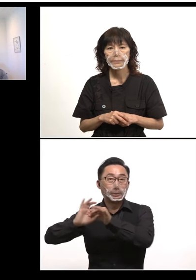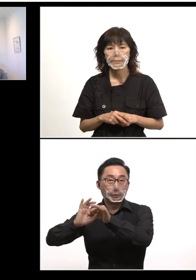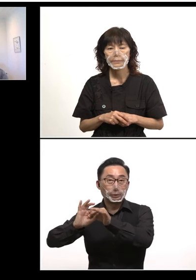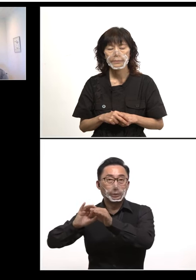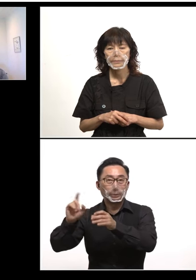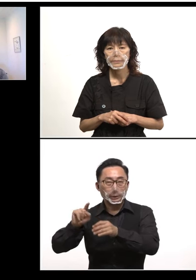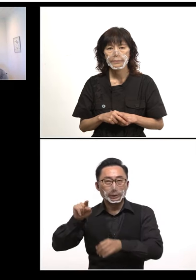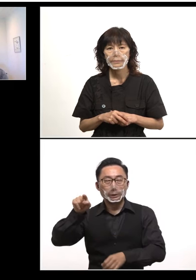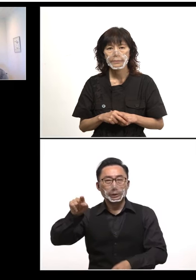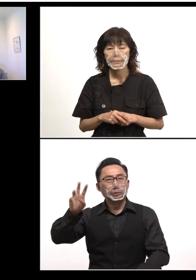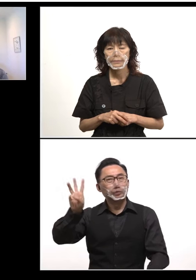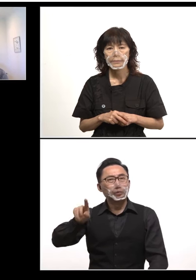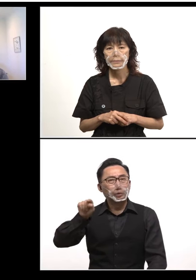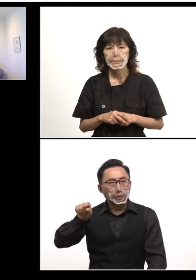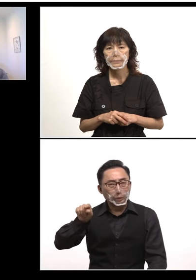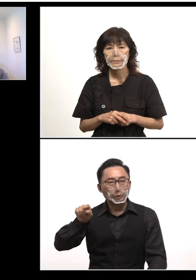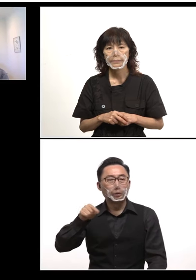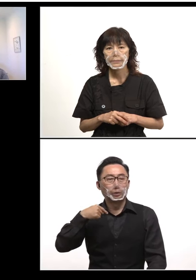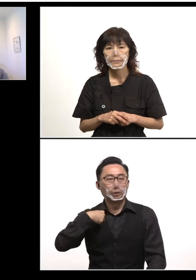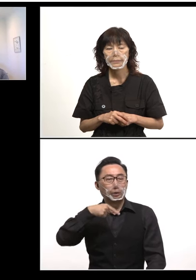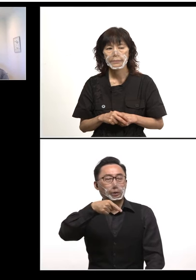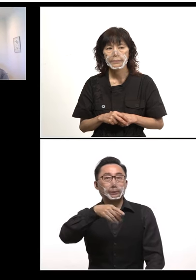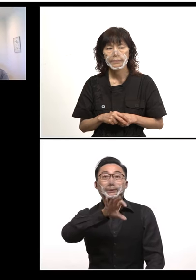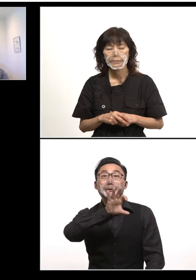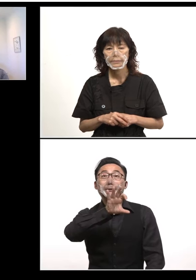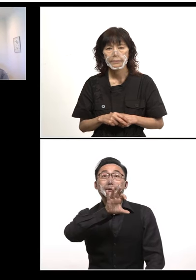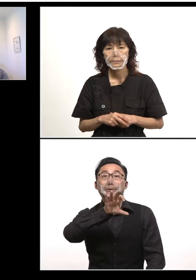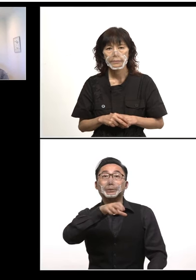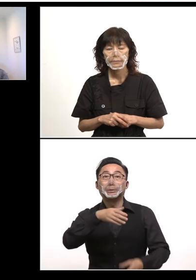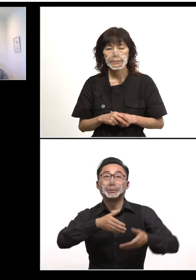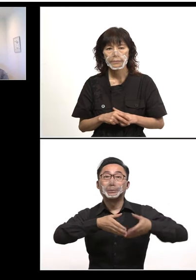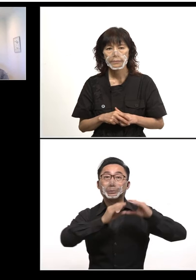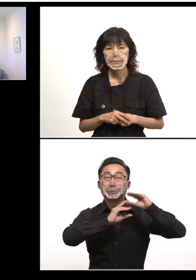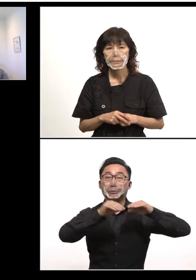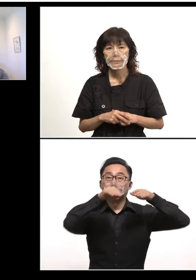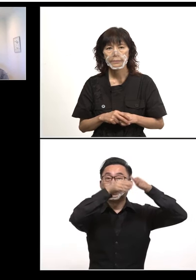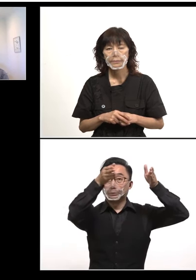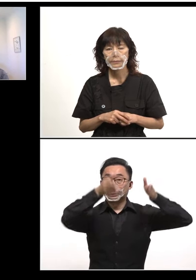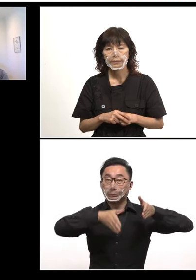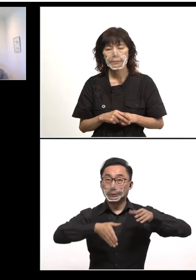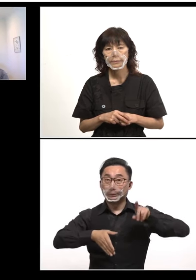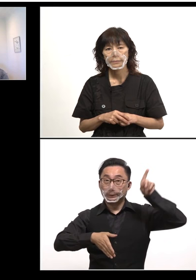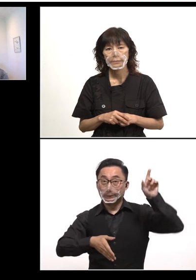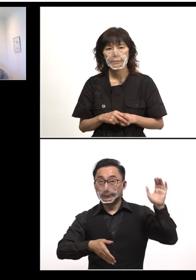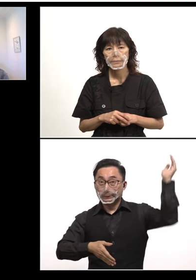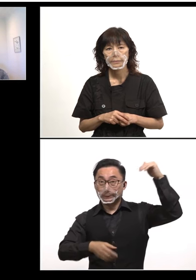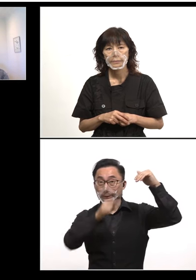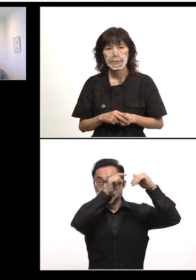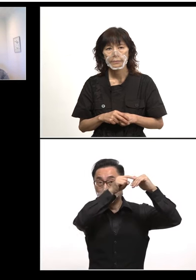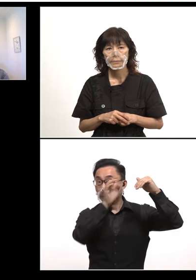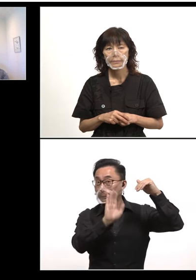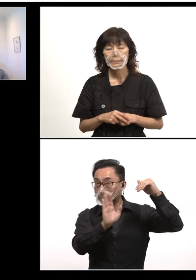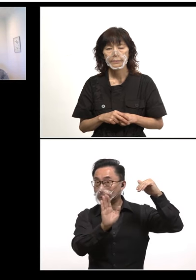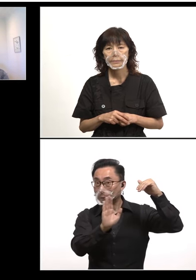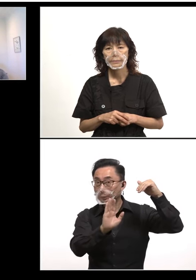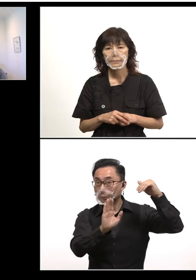not building toilets on the top of hills, because that is what builders and town planners were still doing, is they were still building toilets,